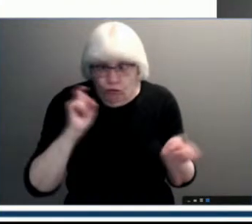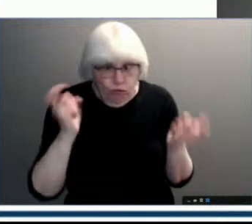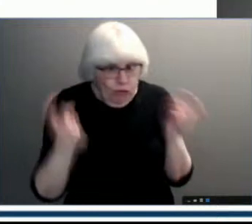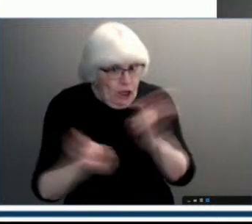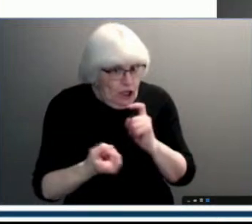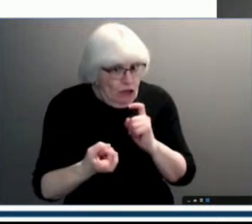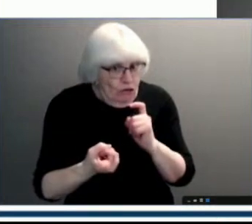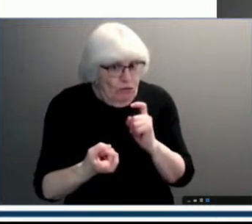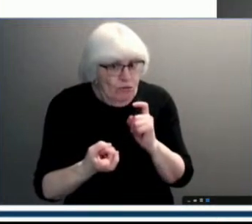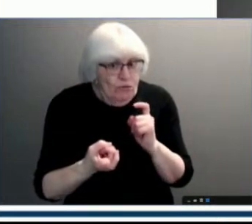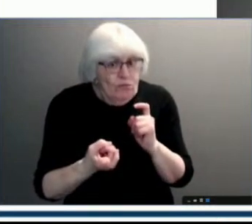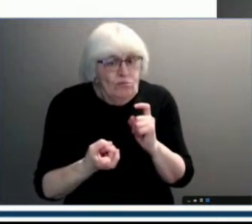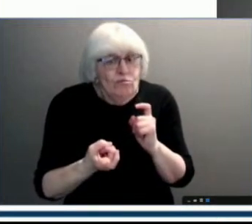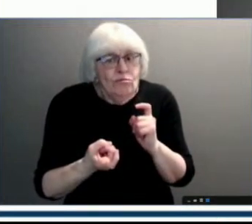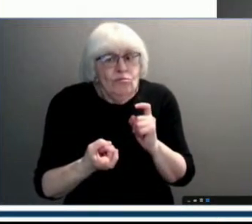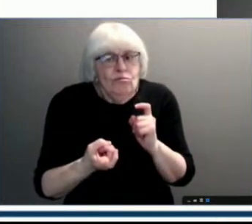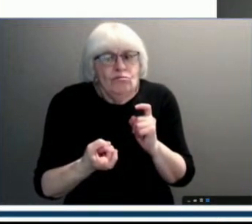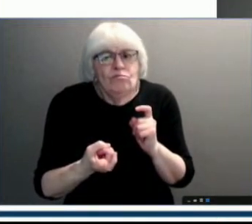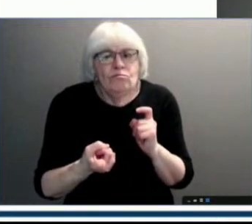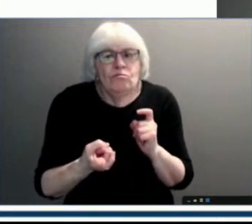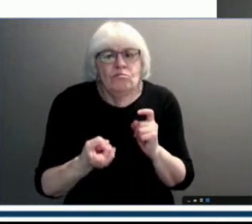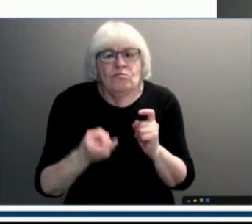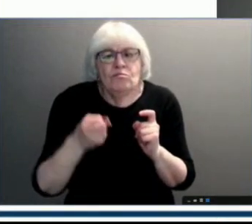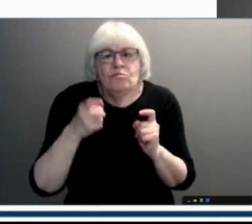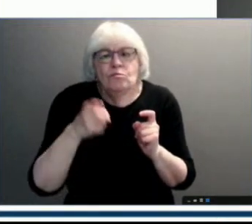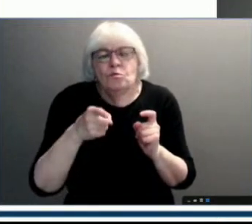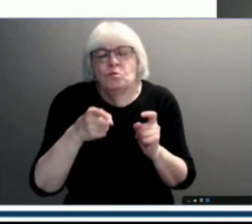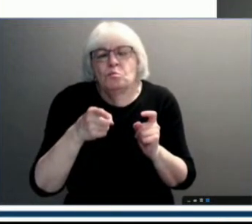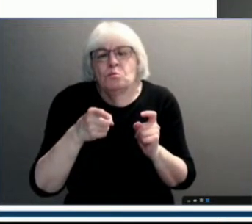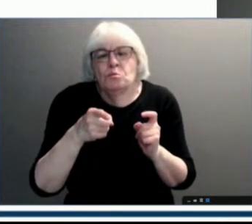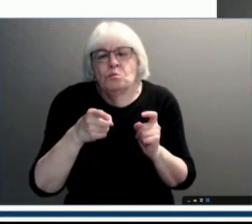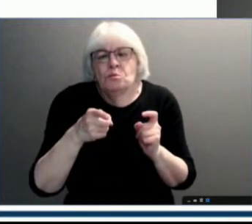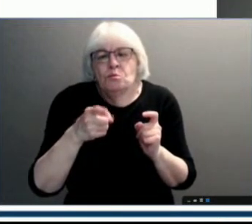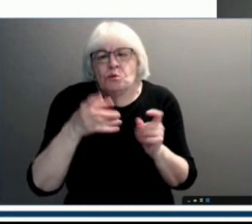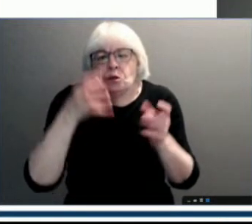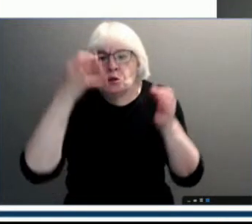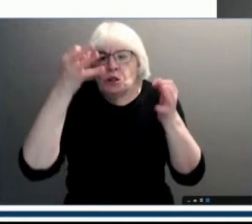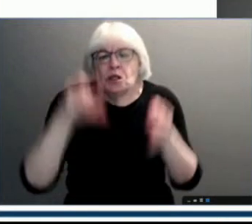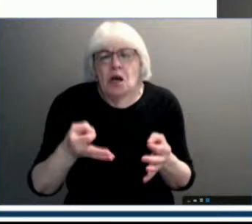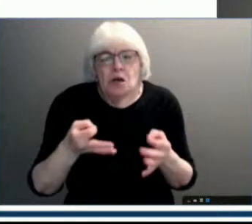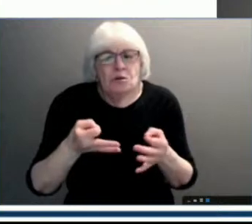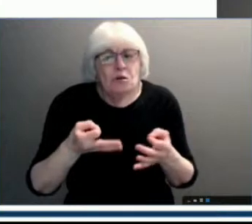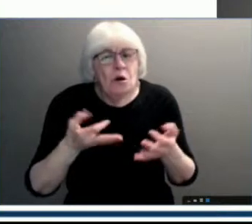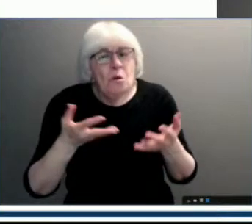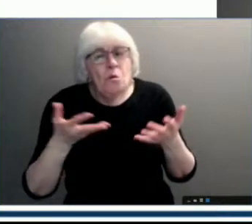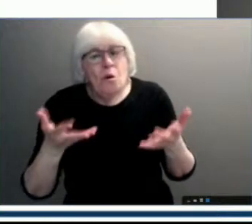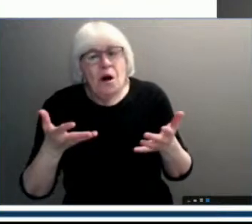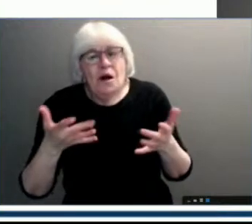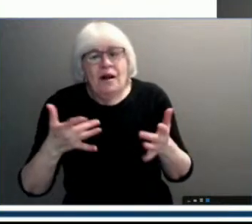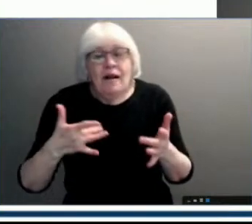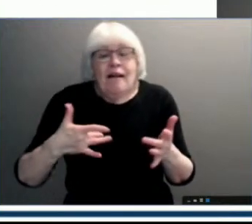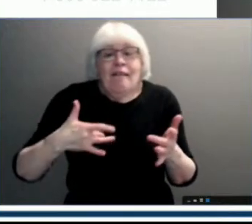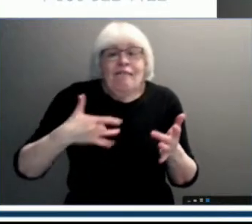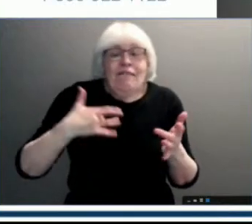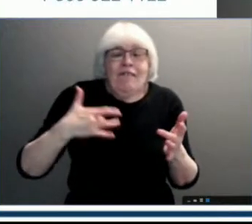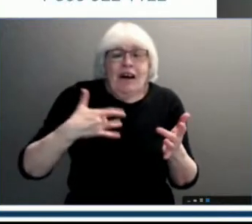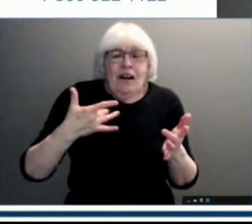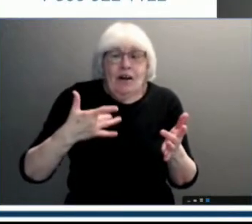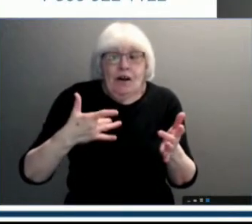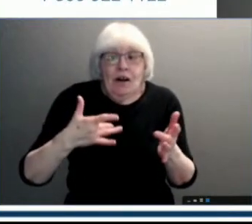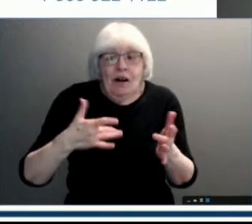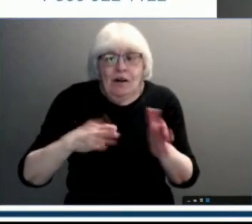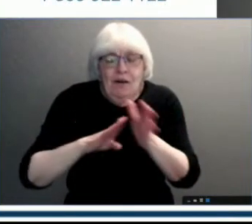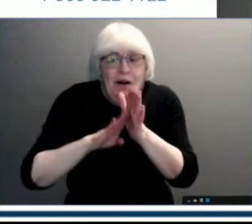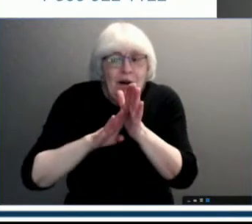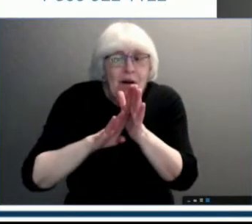at now and that the public can look at to know when we've reached the peak of this wave? So I think we're looking at